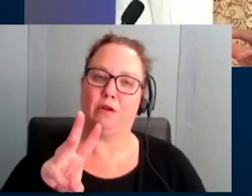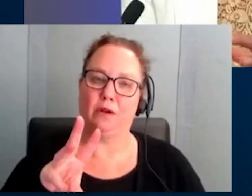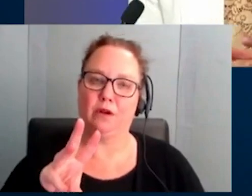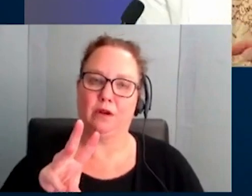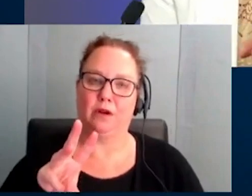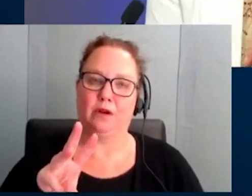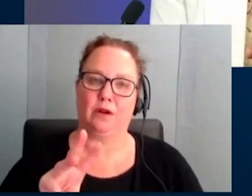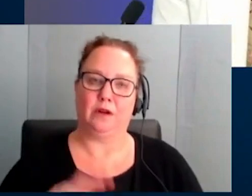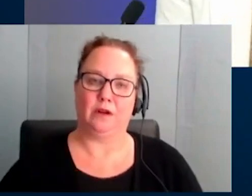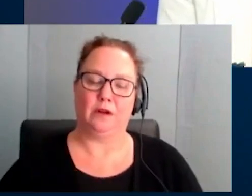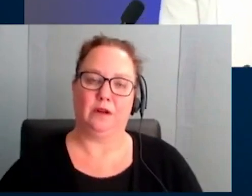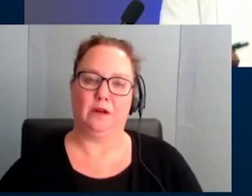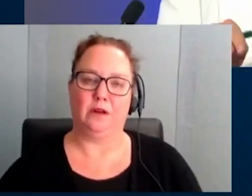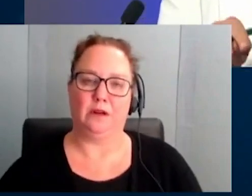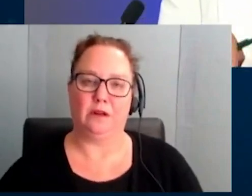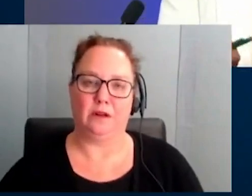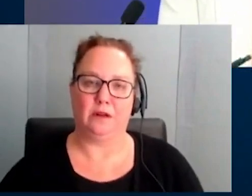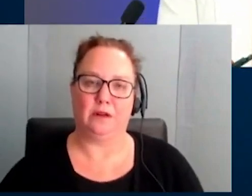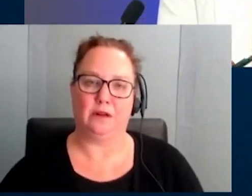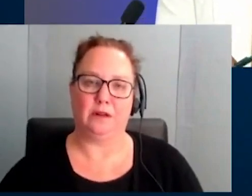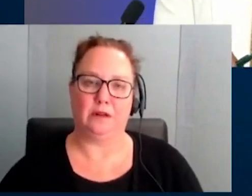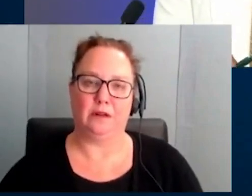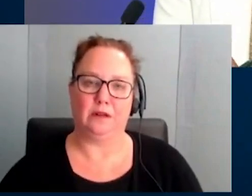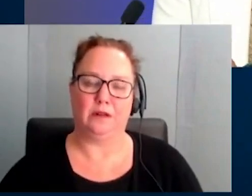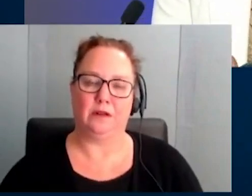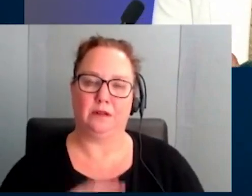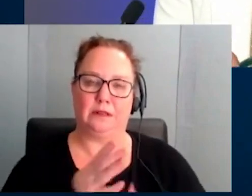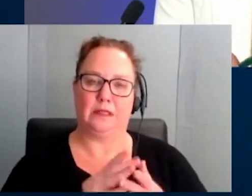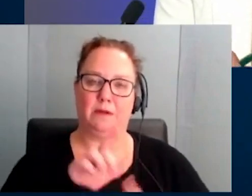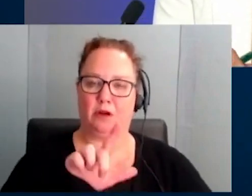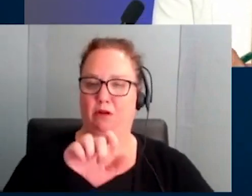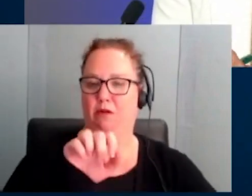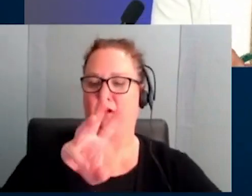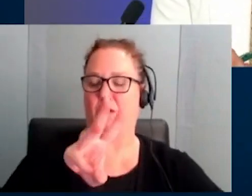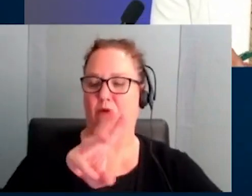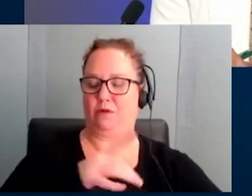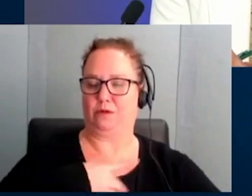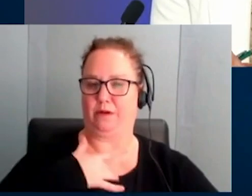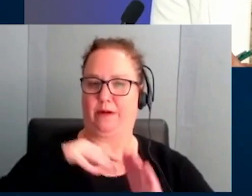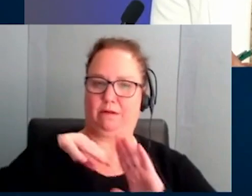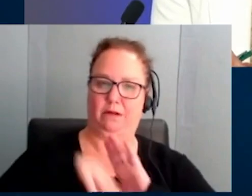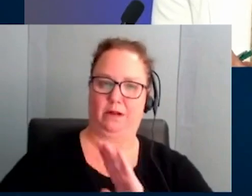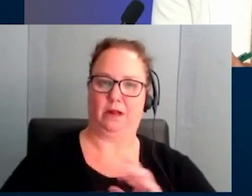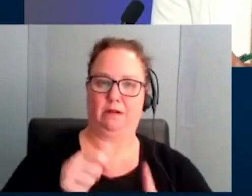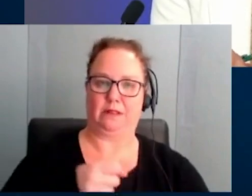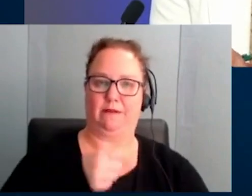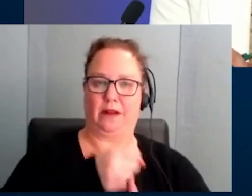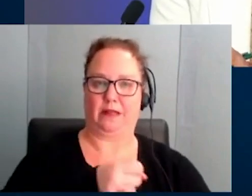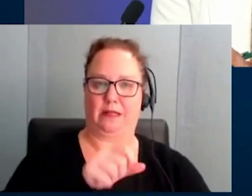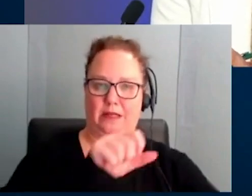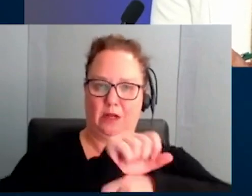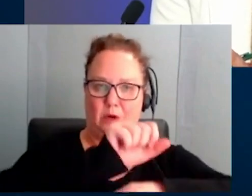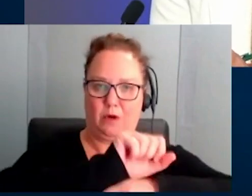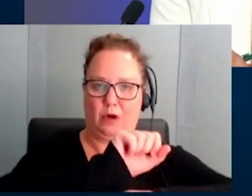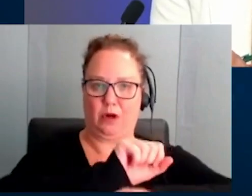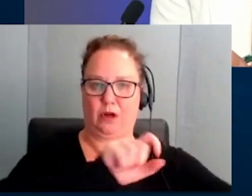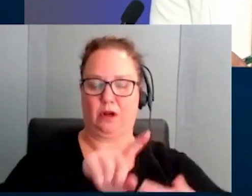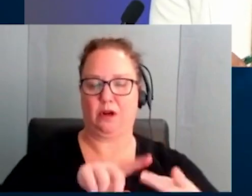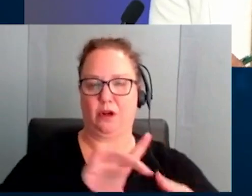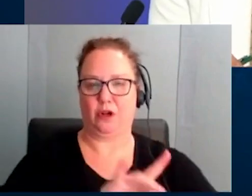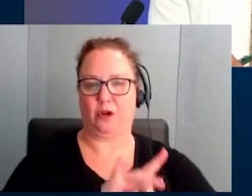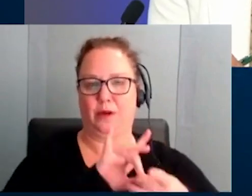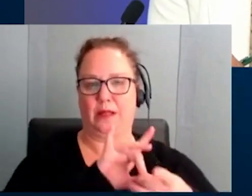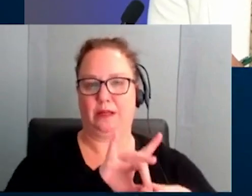hear about where you are as far as that goes today. But what were some of your lows when you say that it was affecting work, your